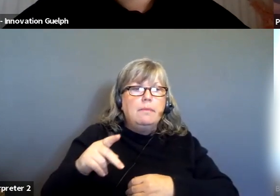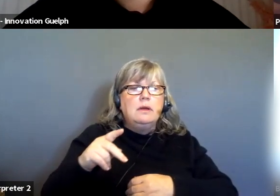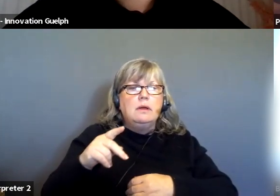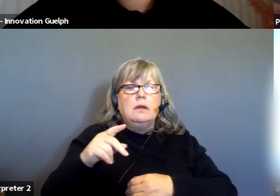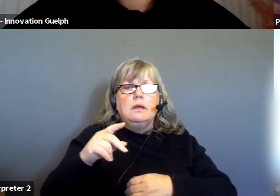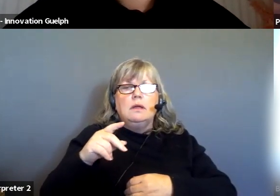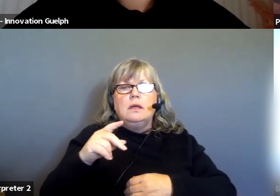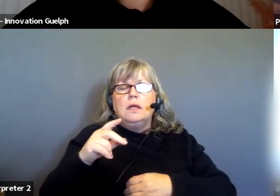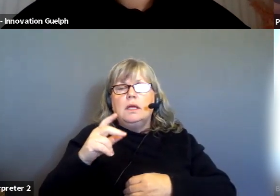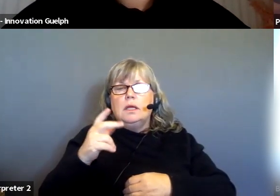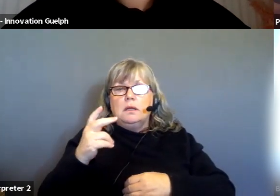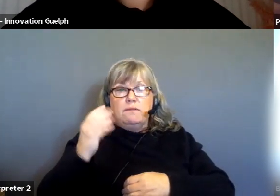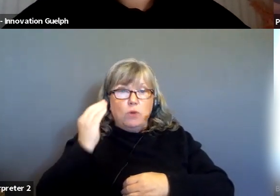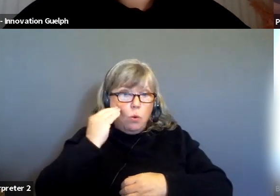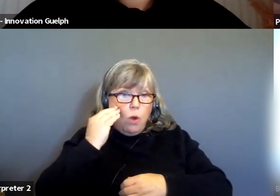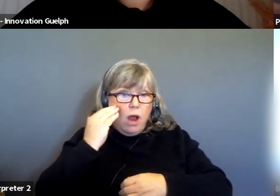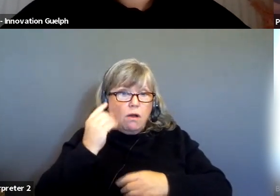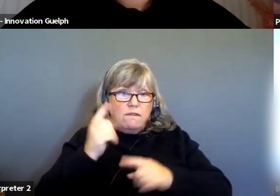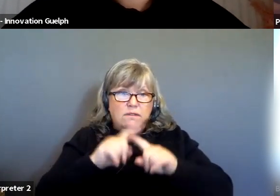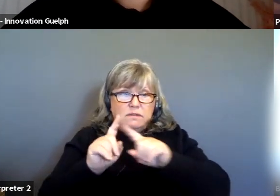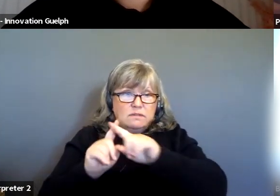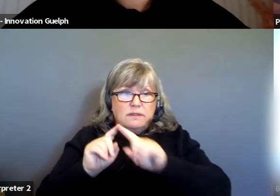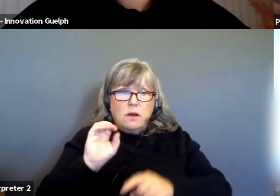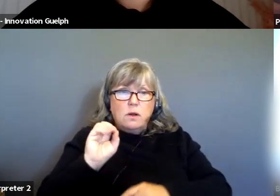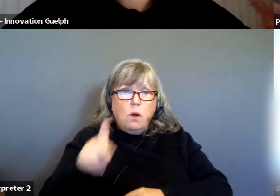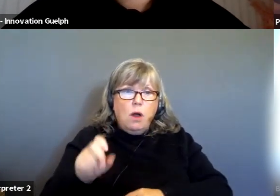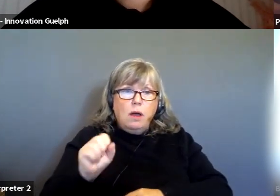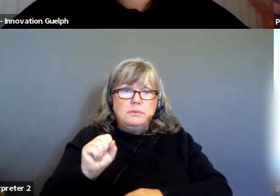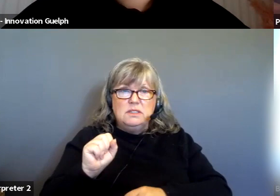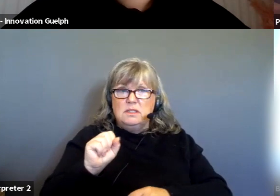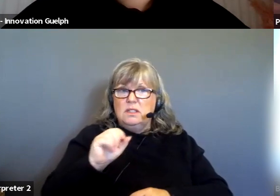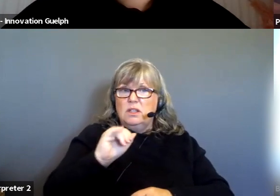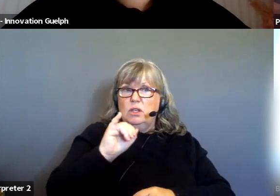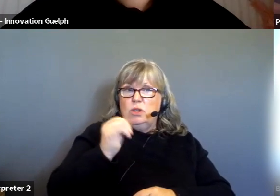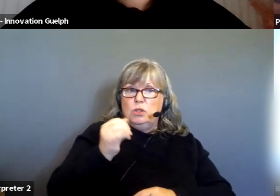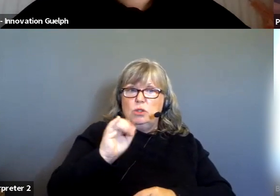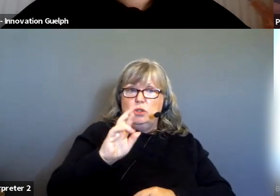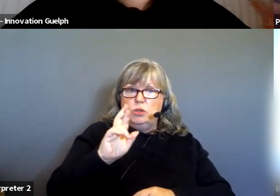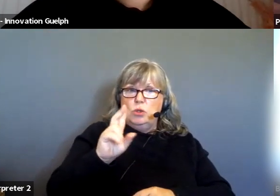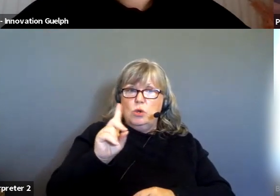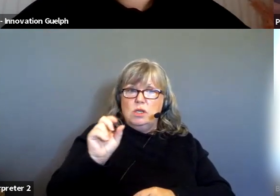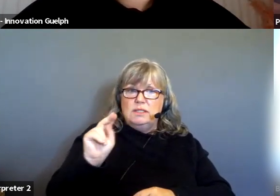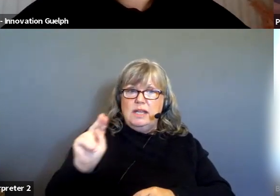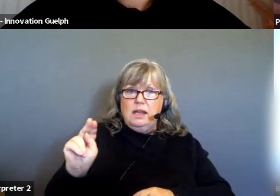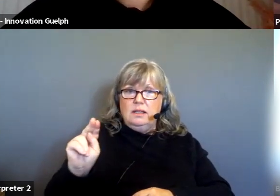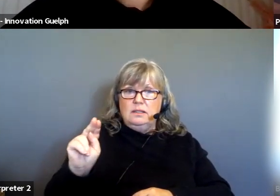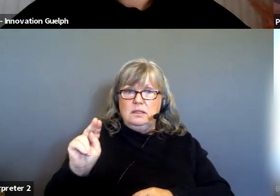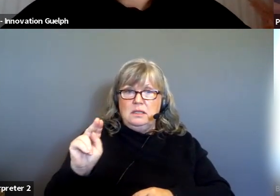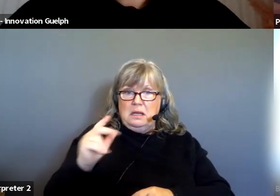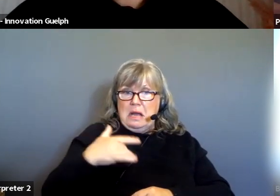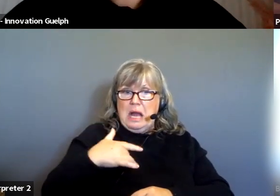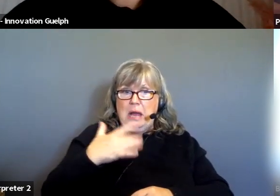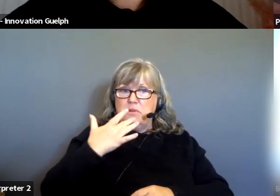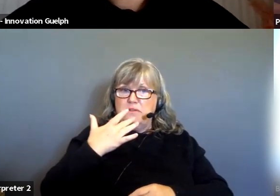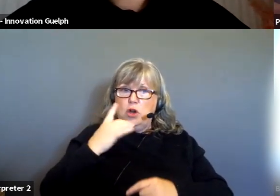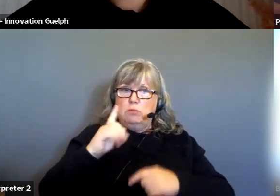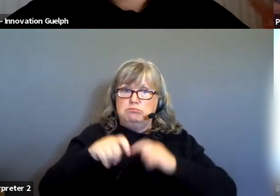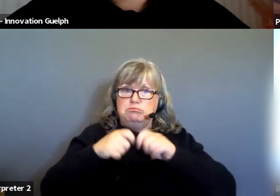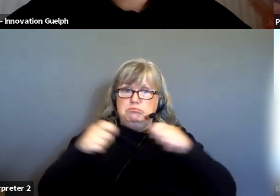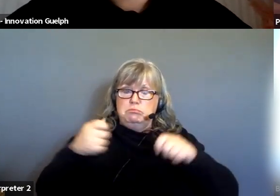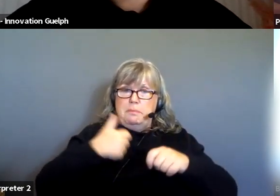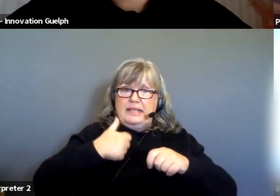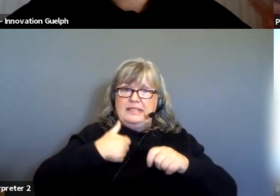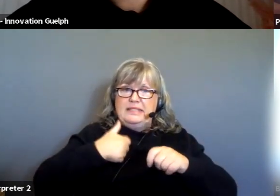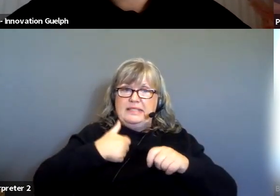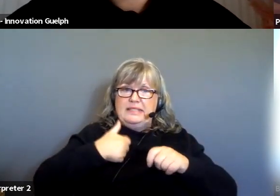functioning co-ops. And so Jordan, if that's okay, that's what I'd like to do. Yeah, that sounds awesome.